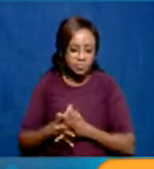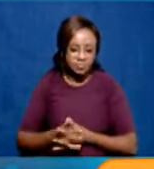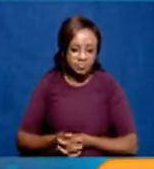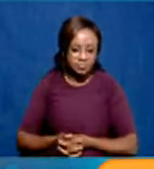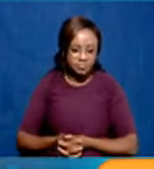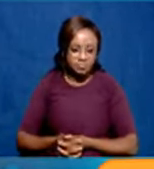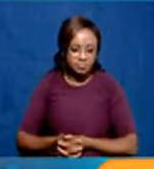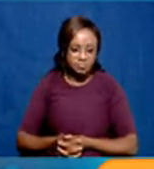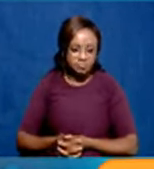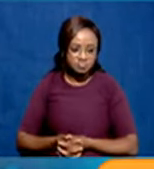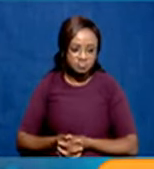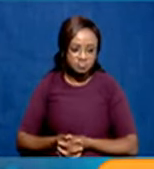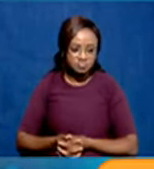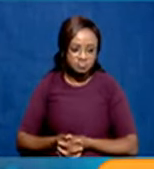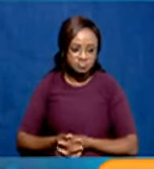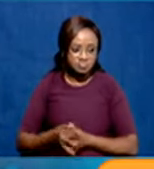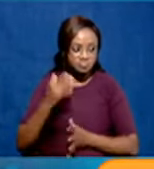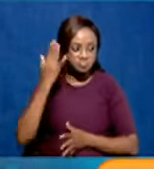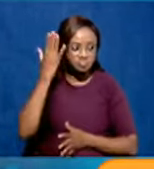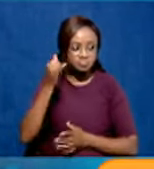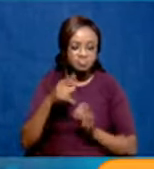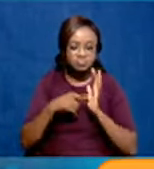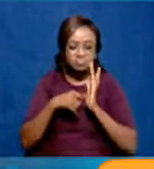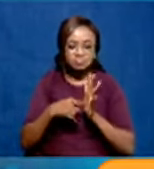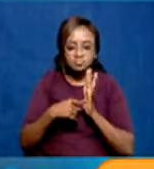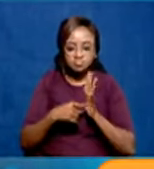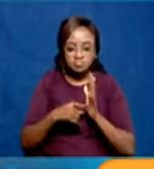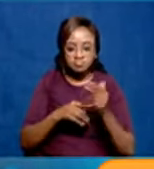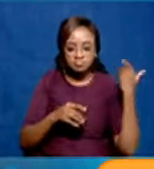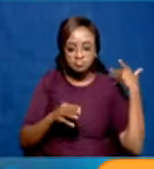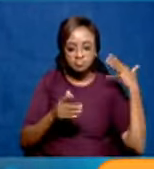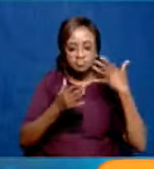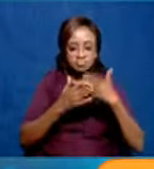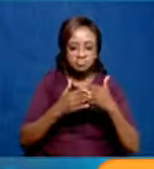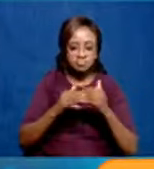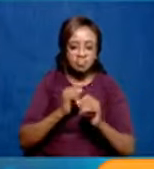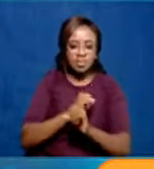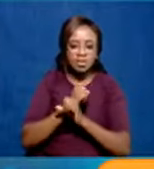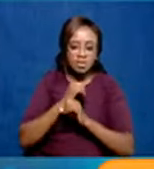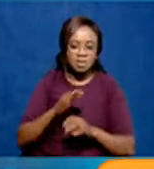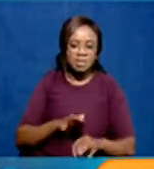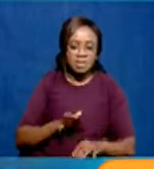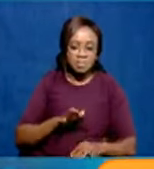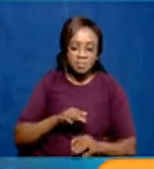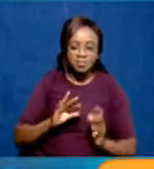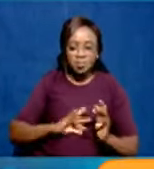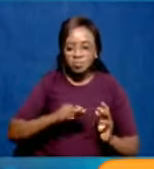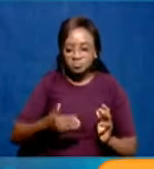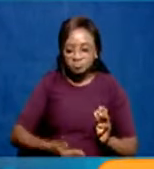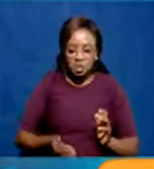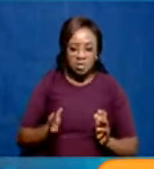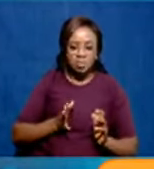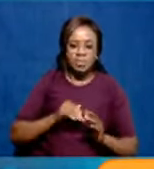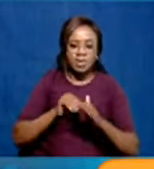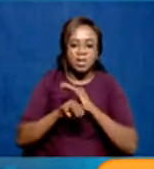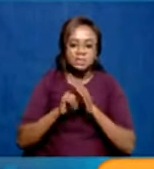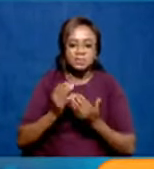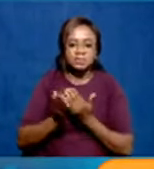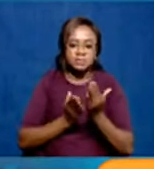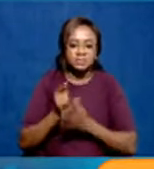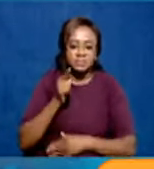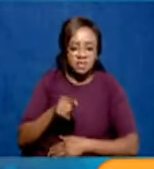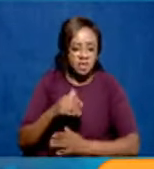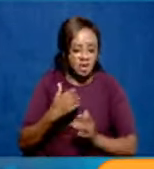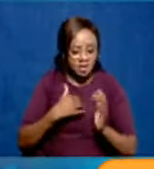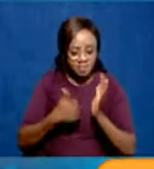register. You will realize, for example, if the history of Linda Mama, there was a lot of problem with people accessing the service.